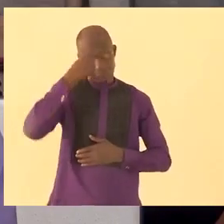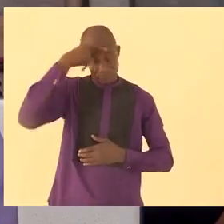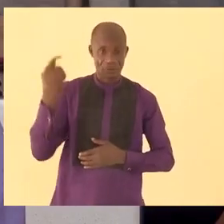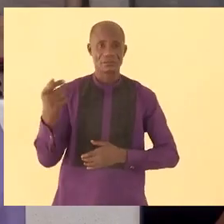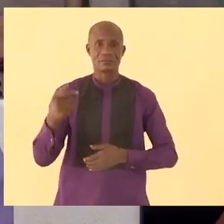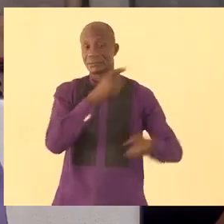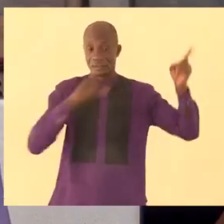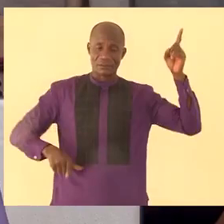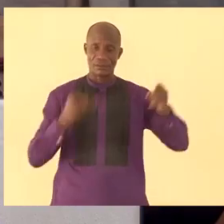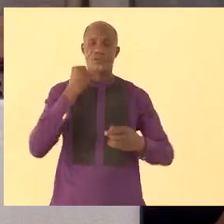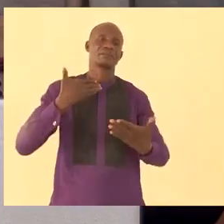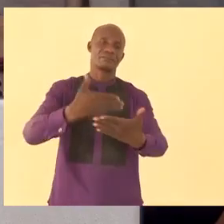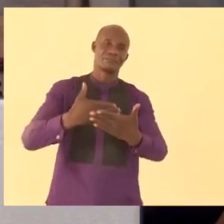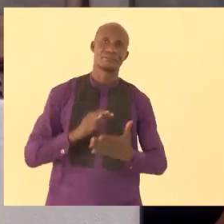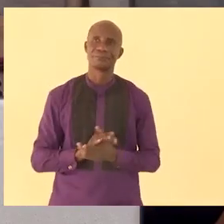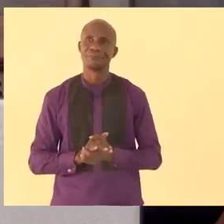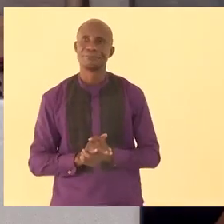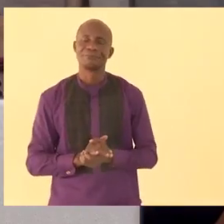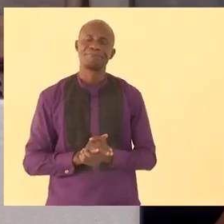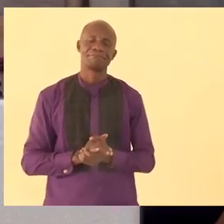is because the Lord is near.